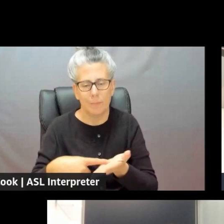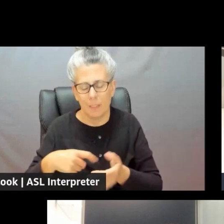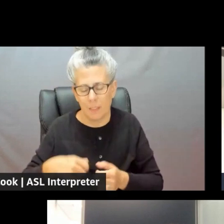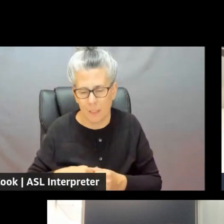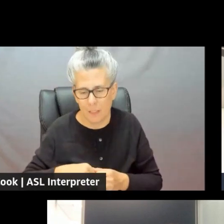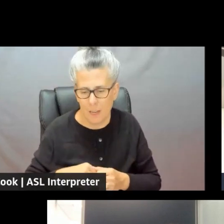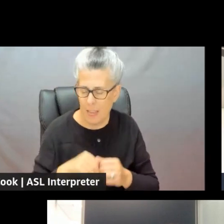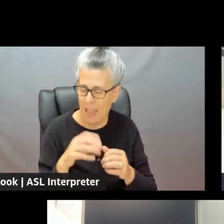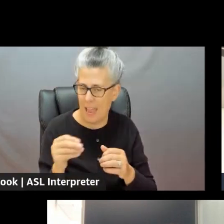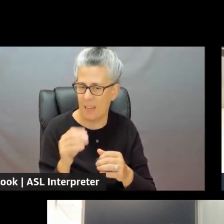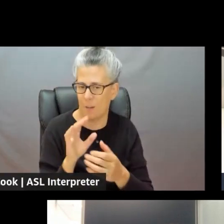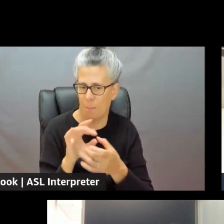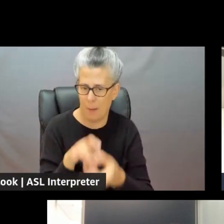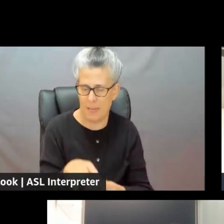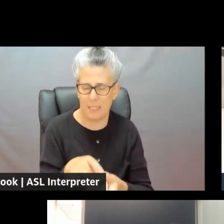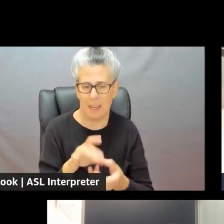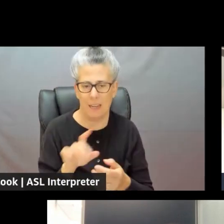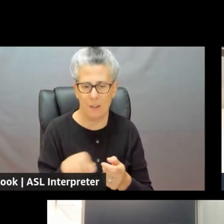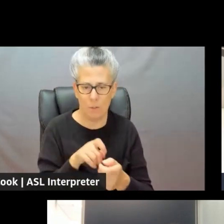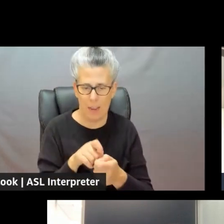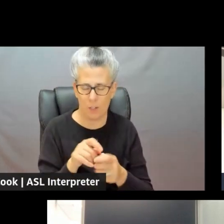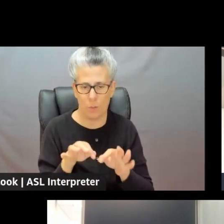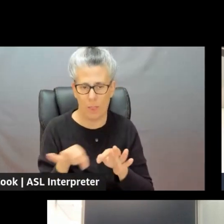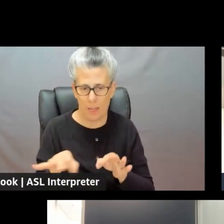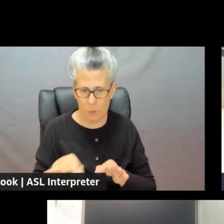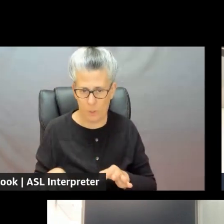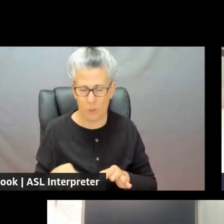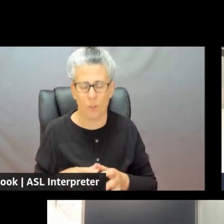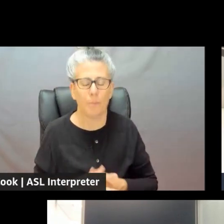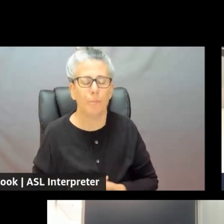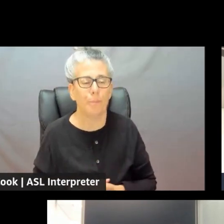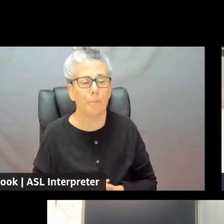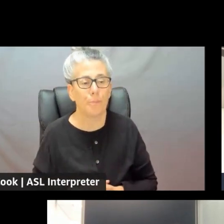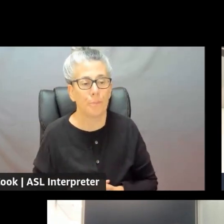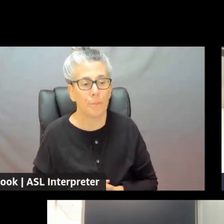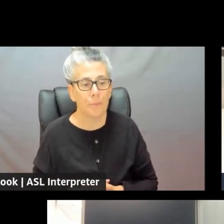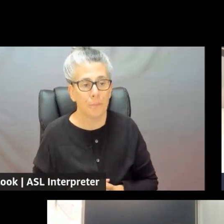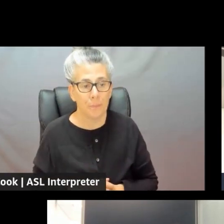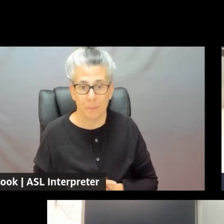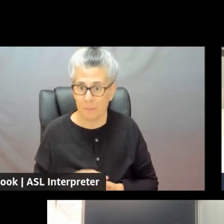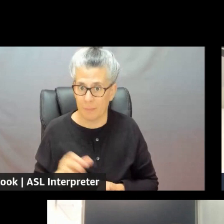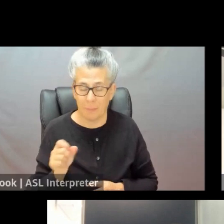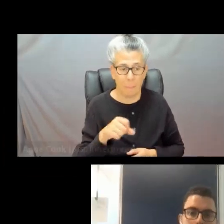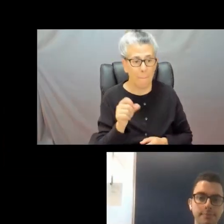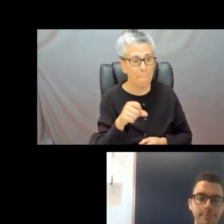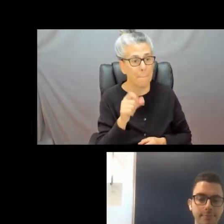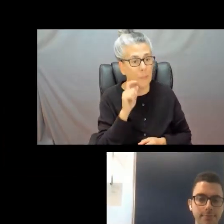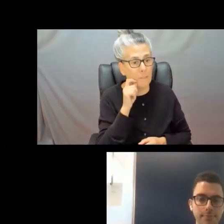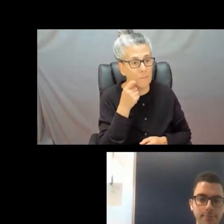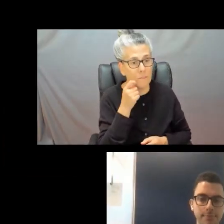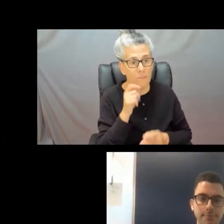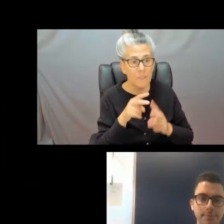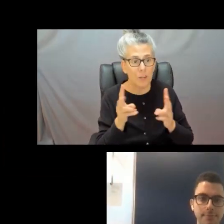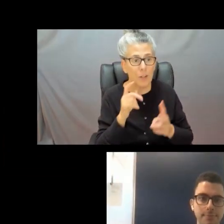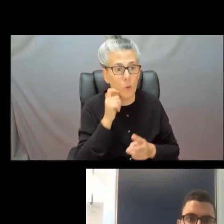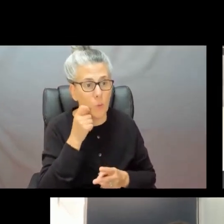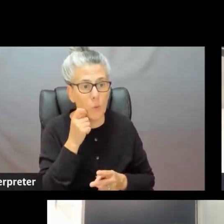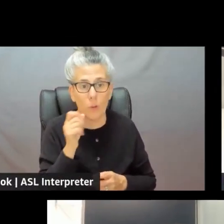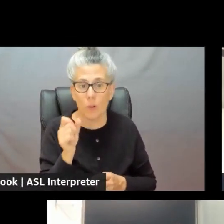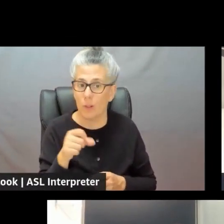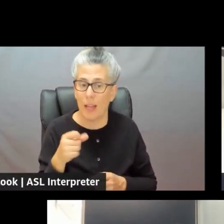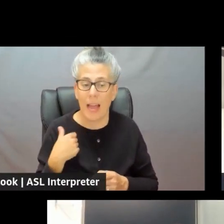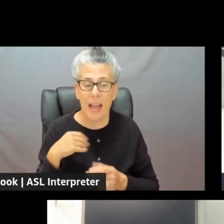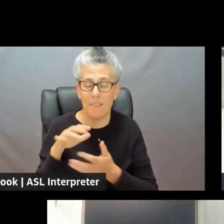our language. Awesome. Yeah, this is so cool. We've got some CloudFormation